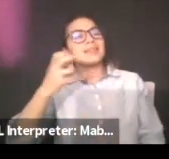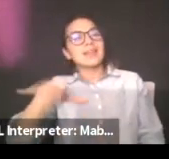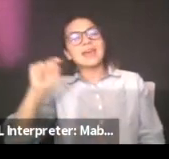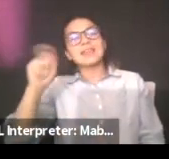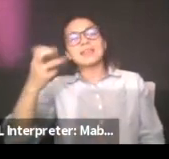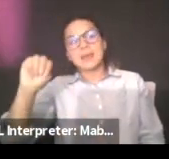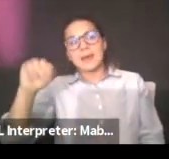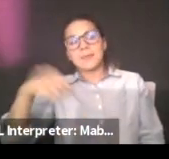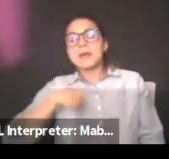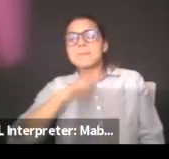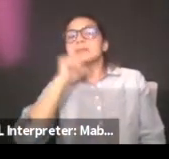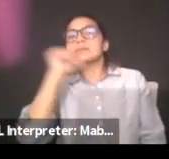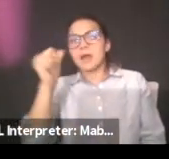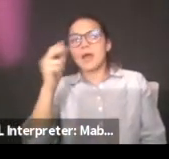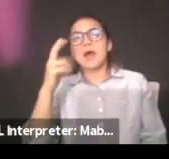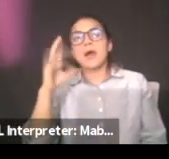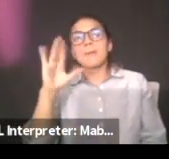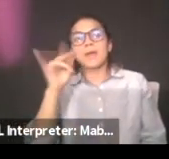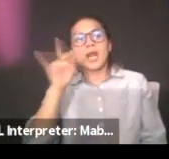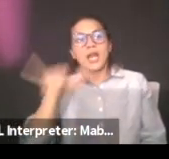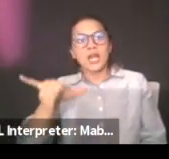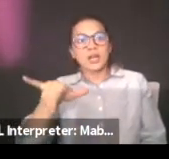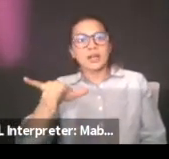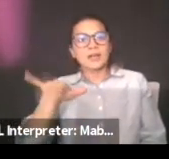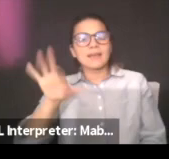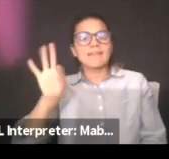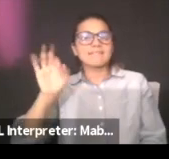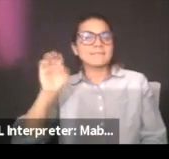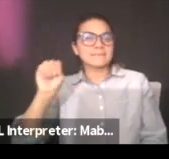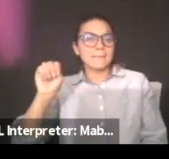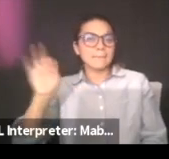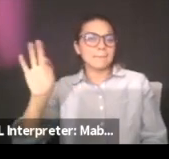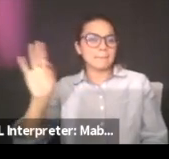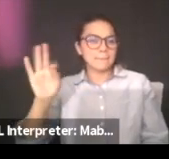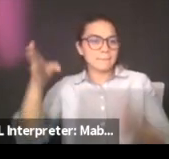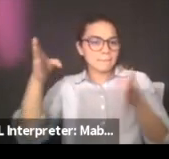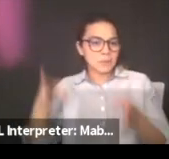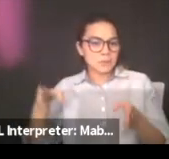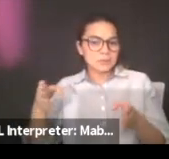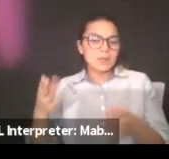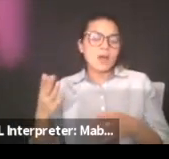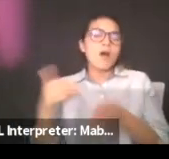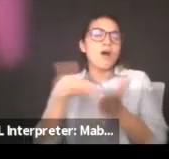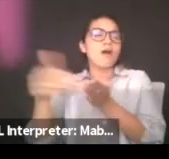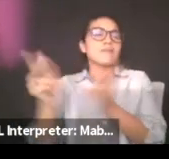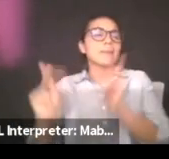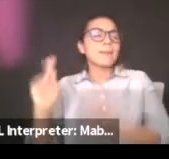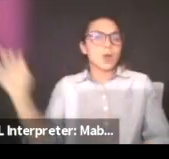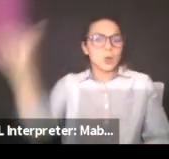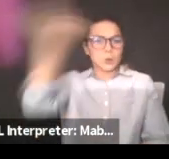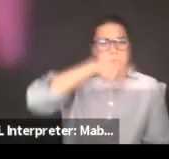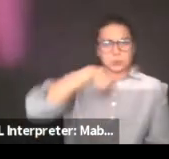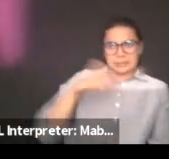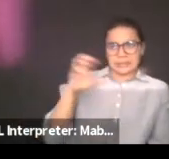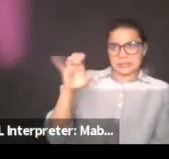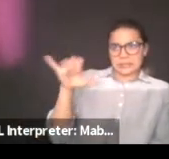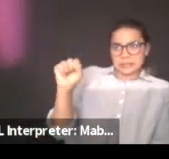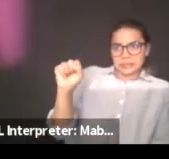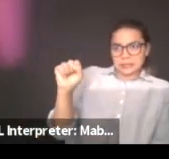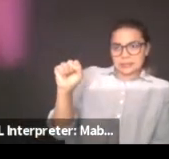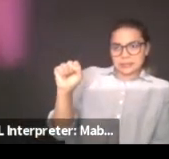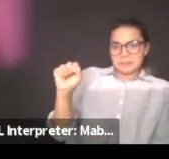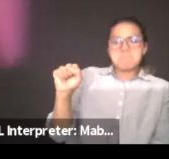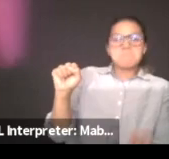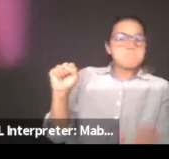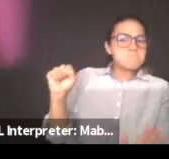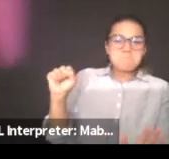non-binary femme person. I'm often cis-assumed, and we can have a conversation at some other time about what that means, but